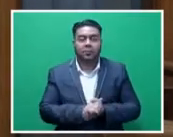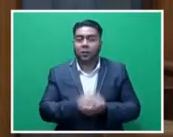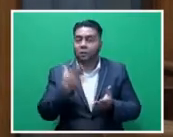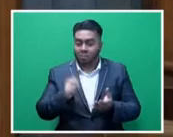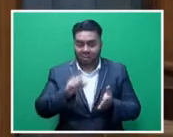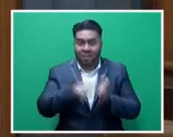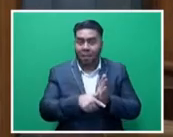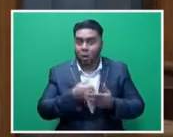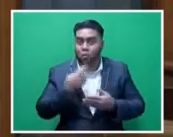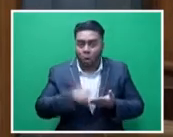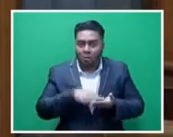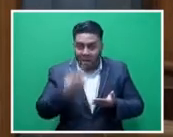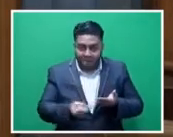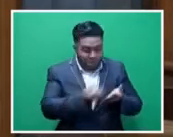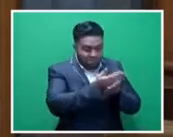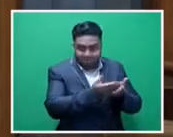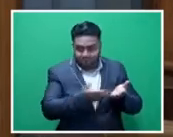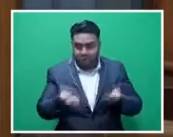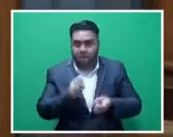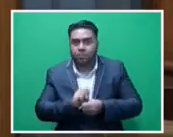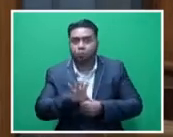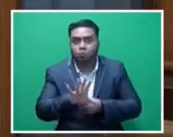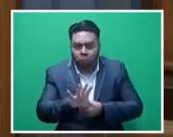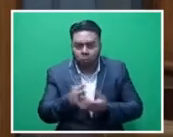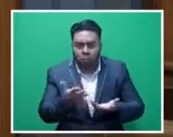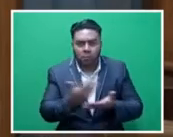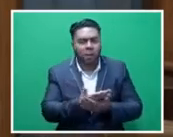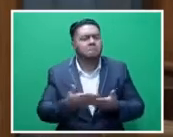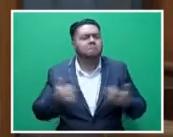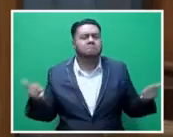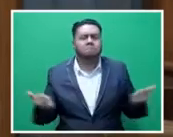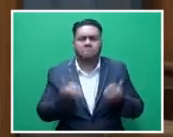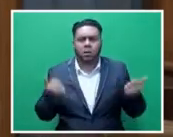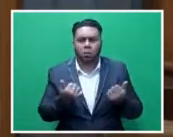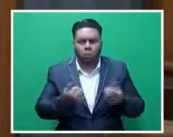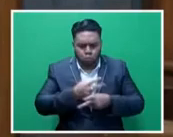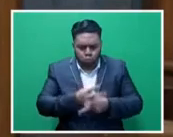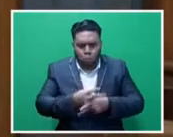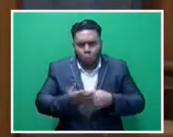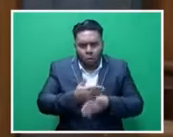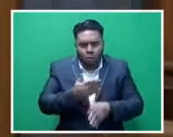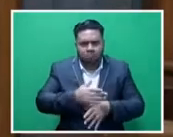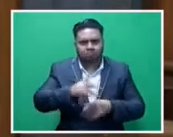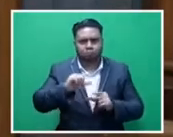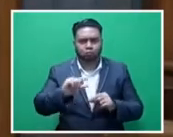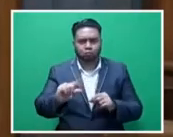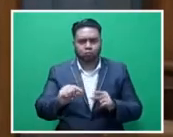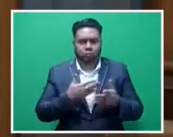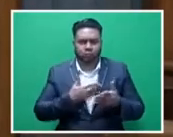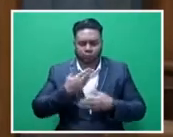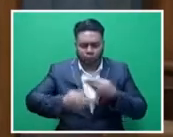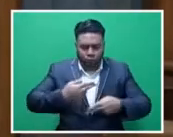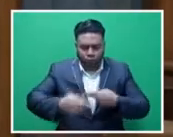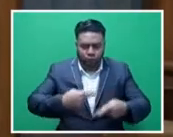was published, a lot of progressive work has been done, and it has been highlighted by the members on